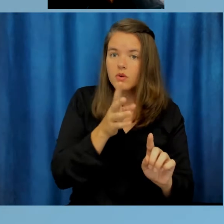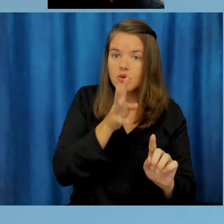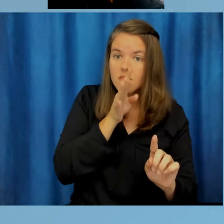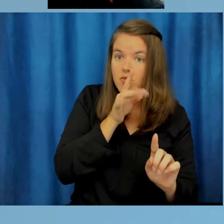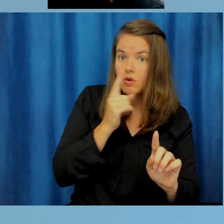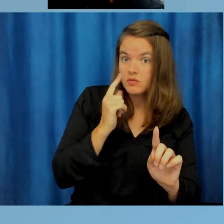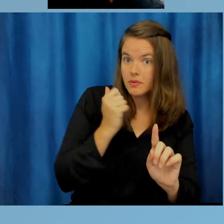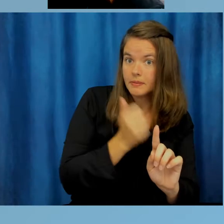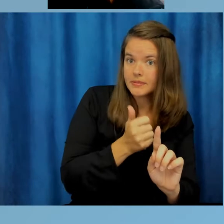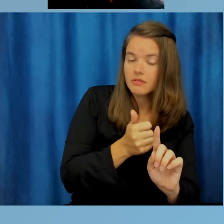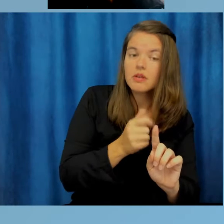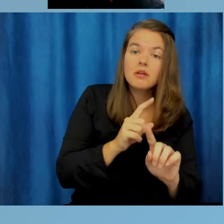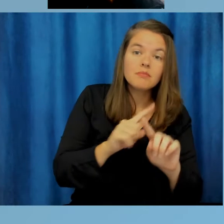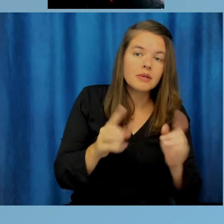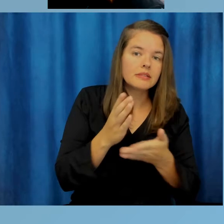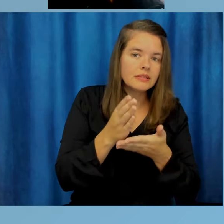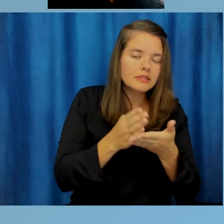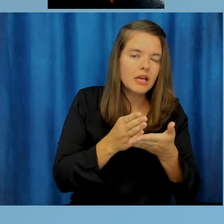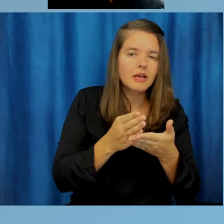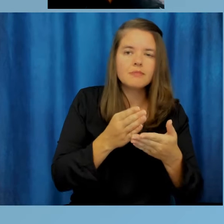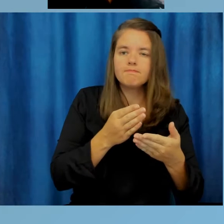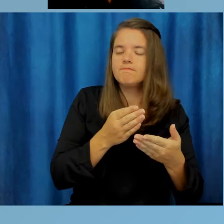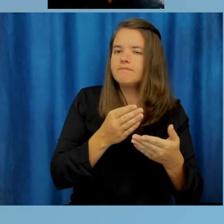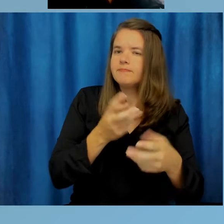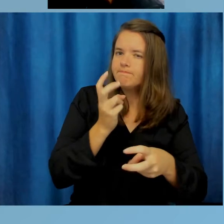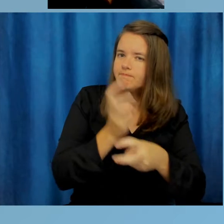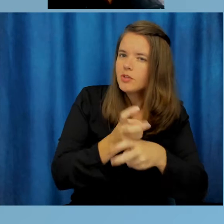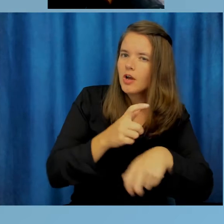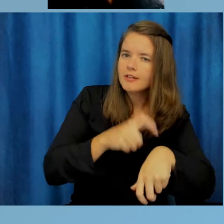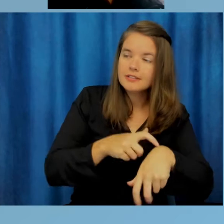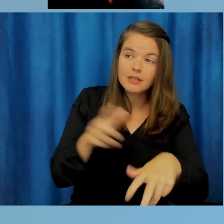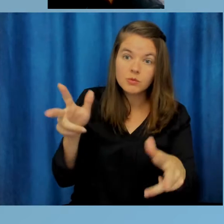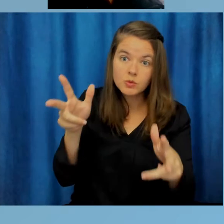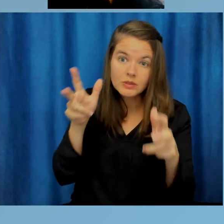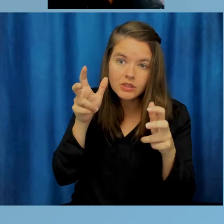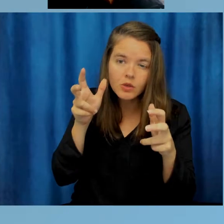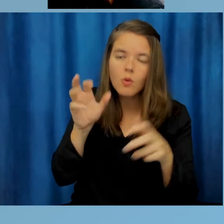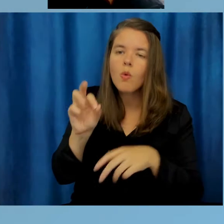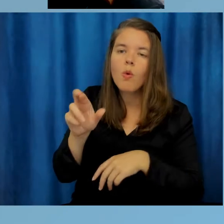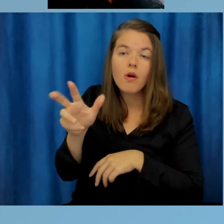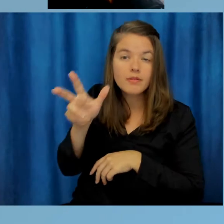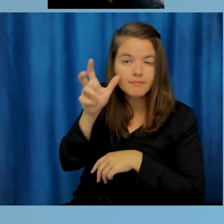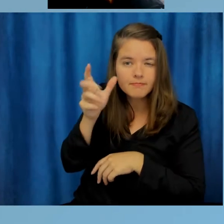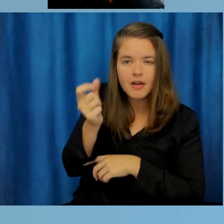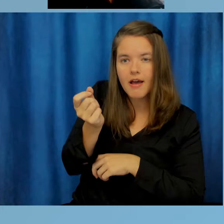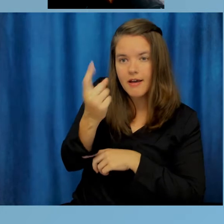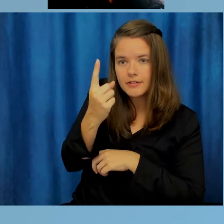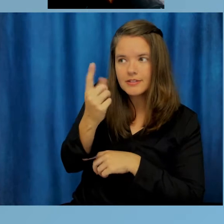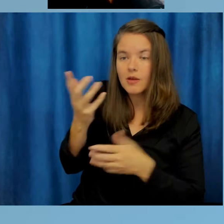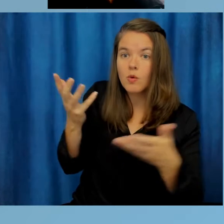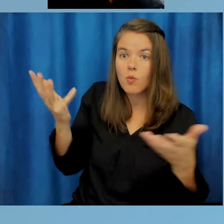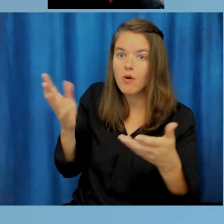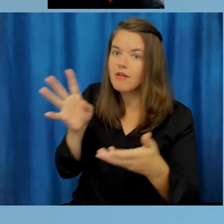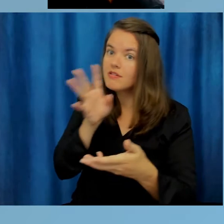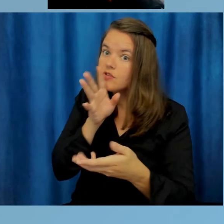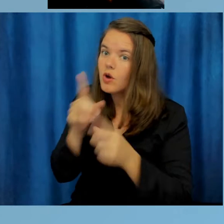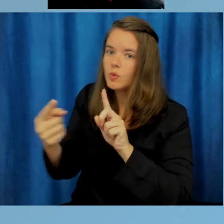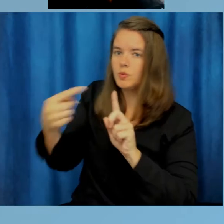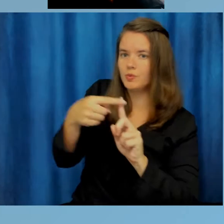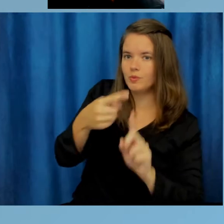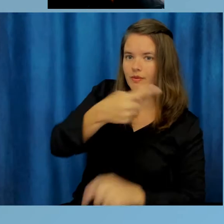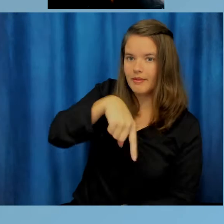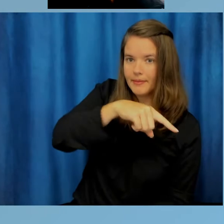prefer to voice for themselves, but some have a difficult time hearing or understanding what is being said to